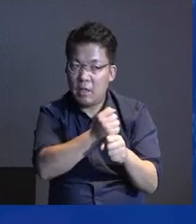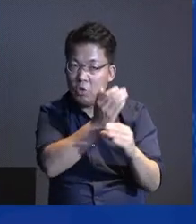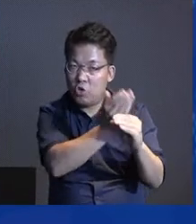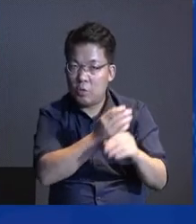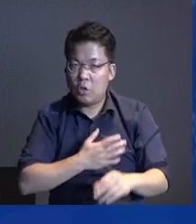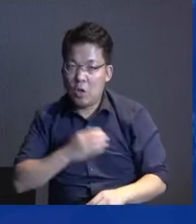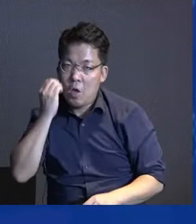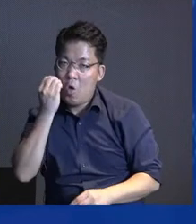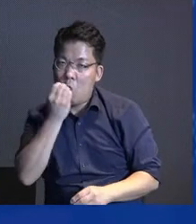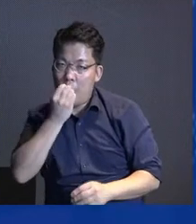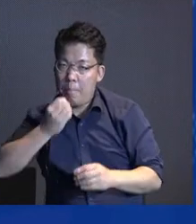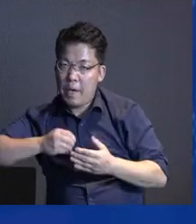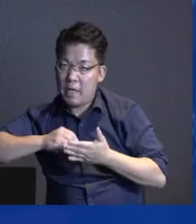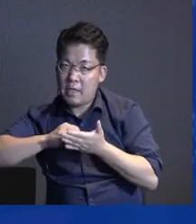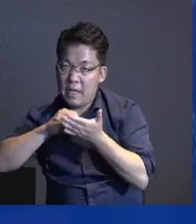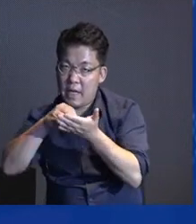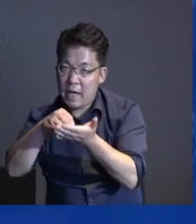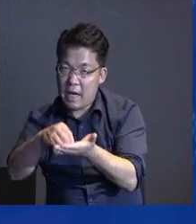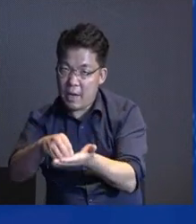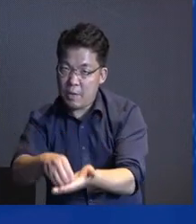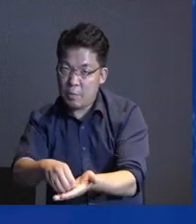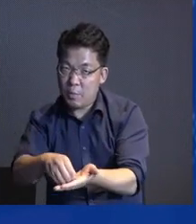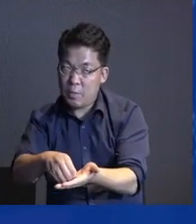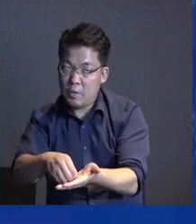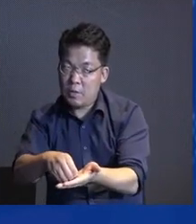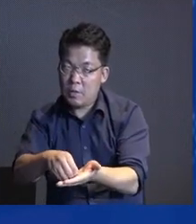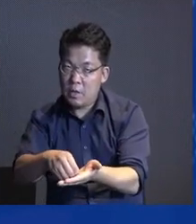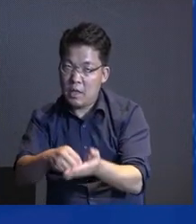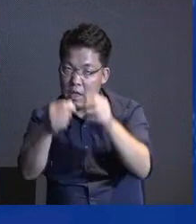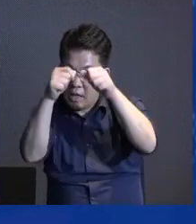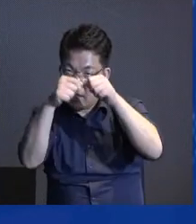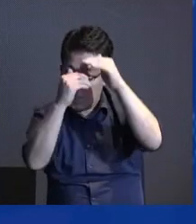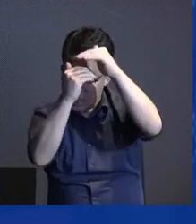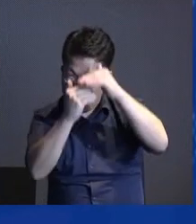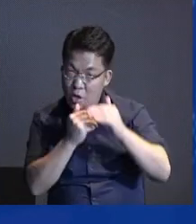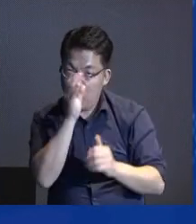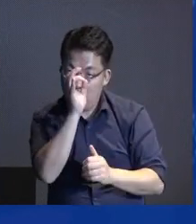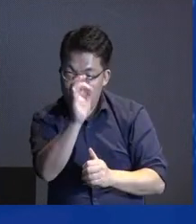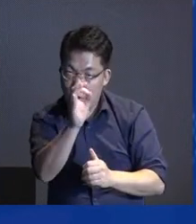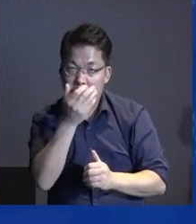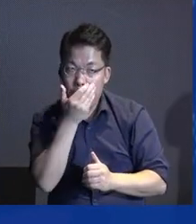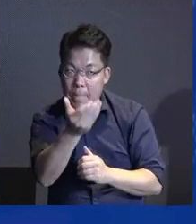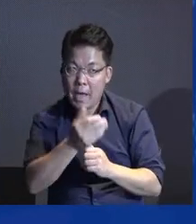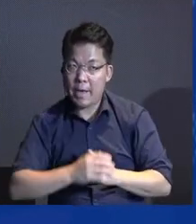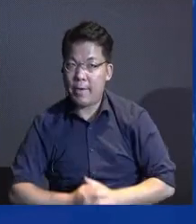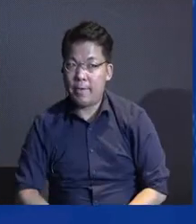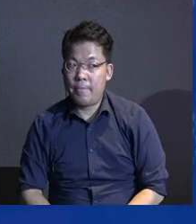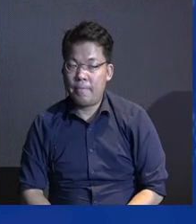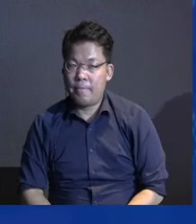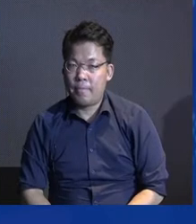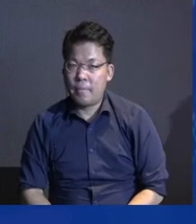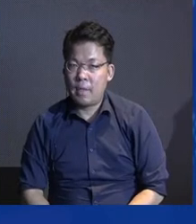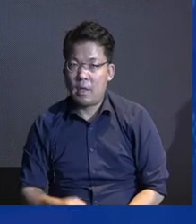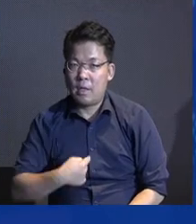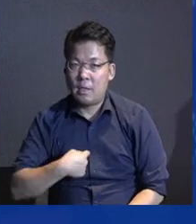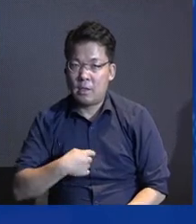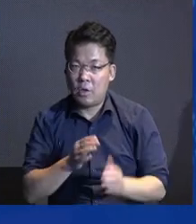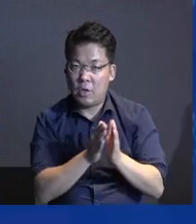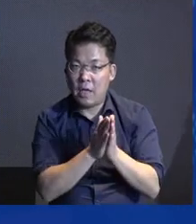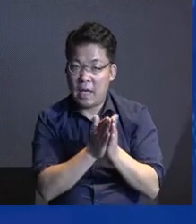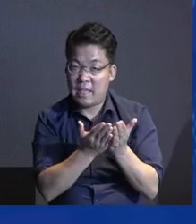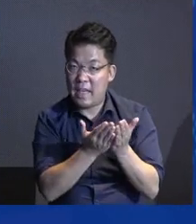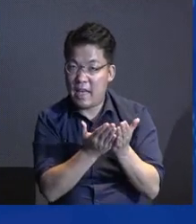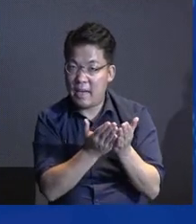dreamlakeneighborhood.eu. We have a fact sheet and a handbook where we've also kind of gathered and discussed our results and